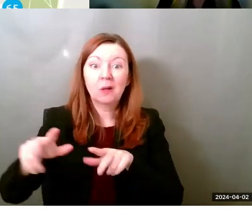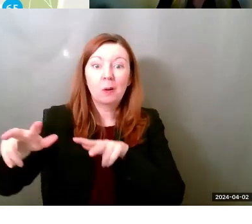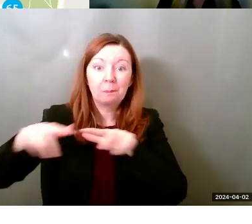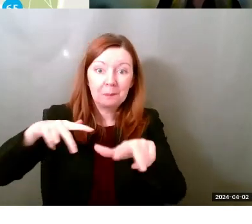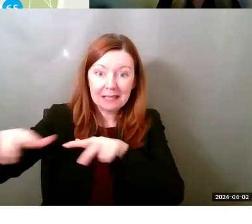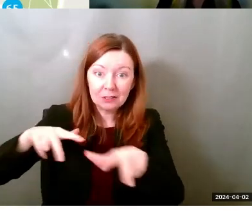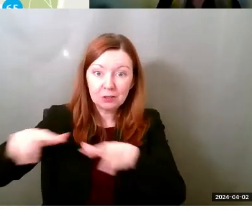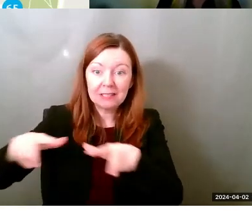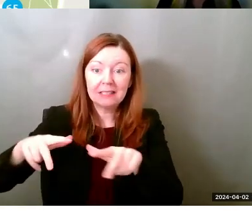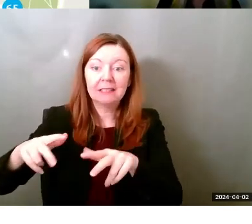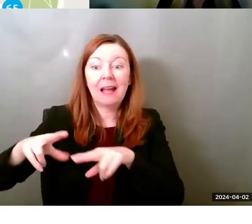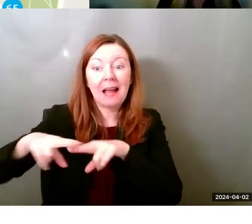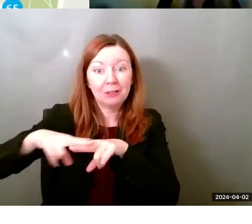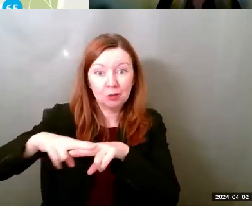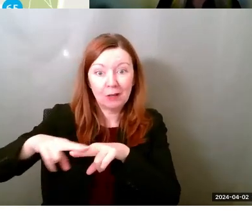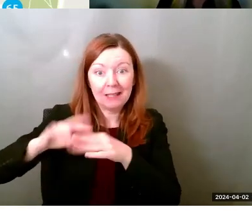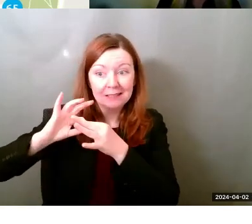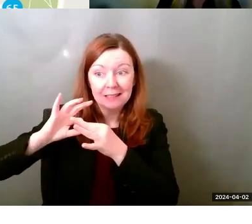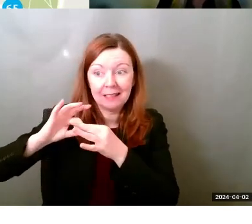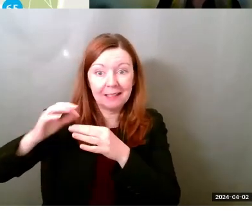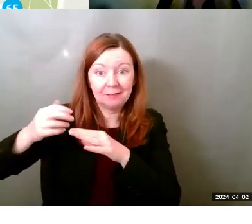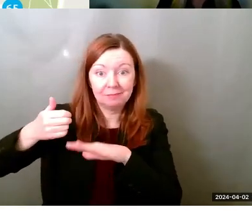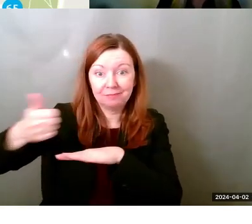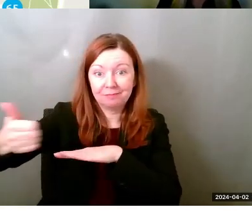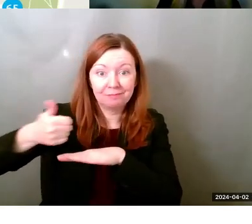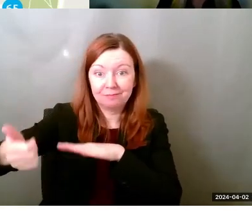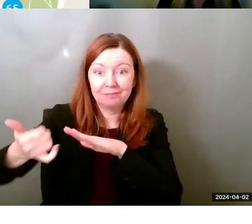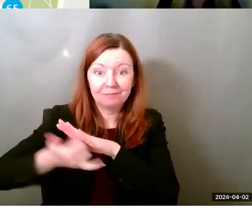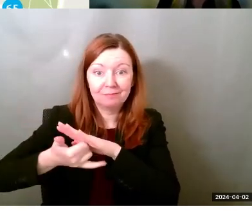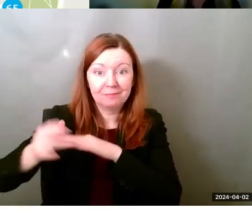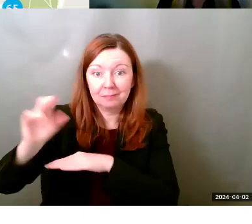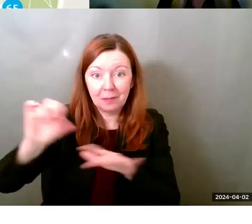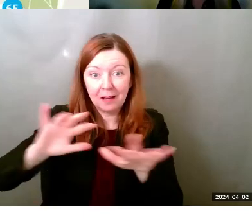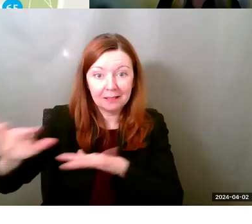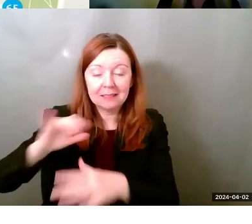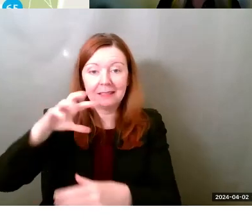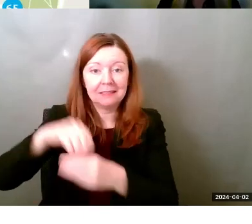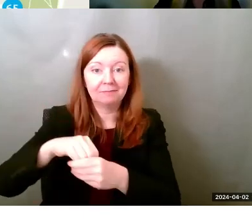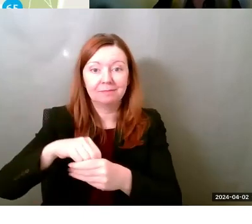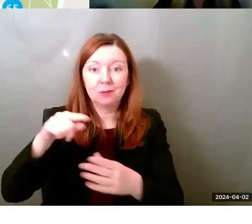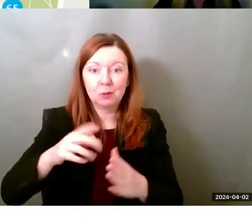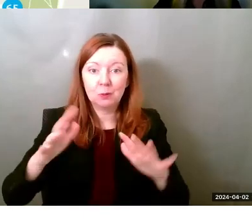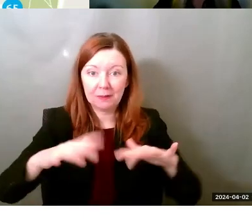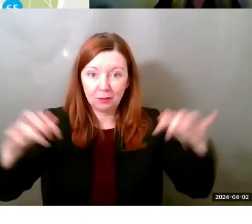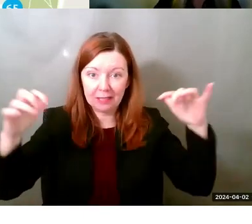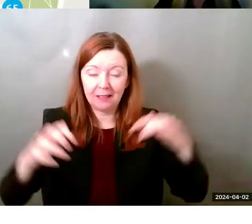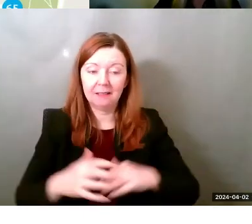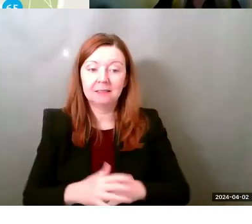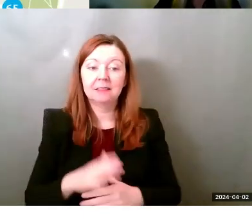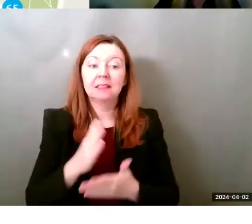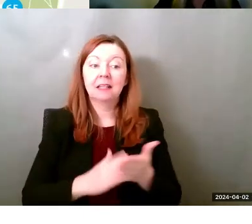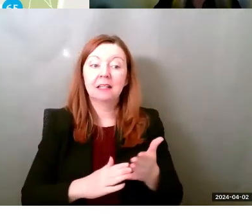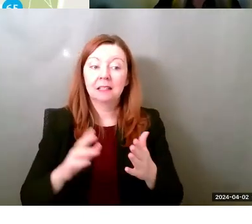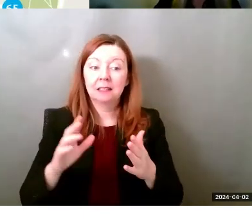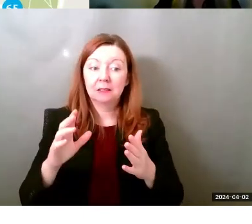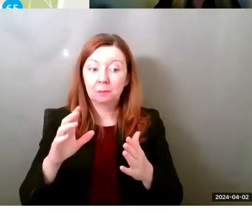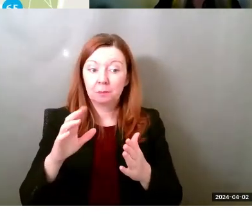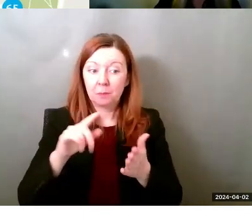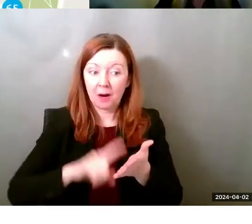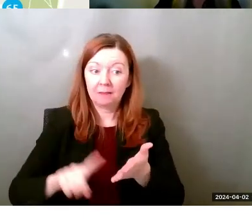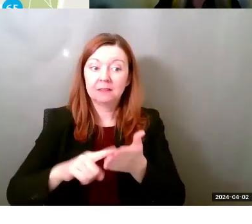and transit aspects as they relate to the proposed arena. So as part of the study, we are evaluating